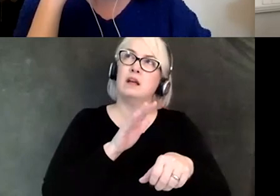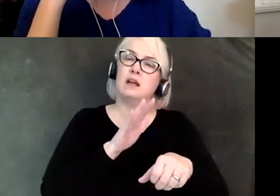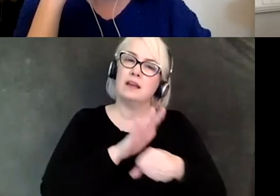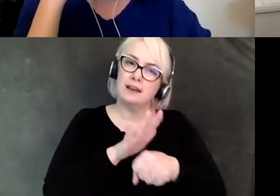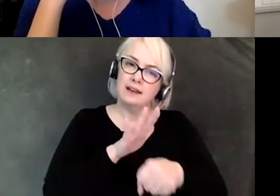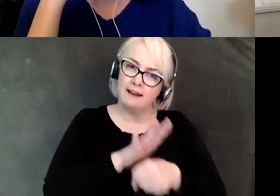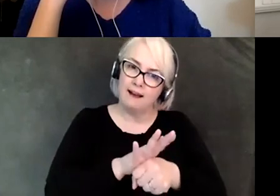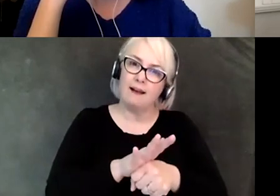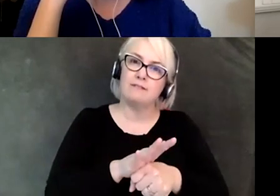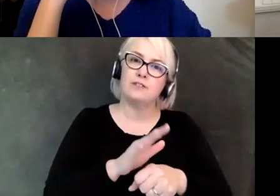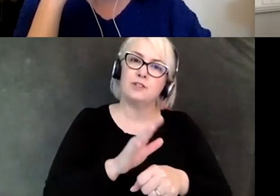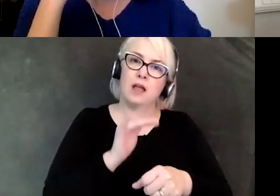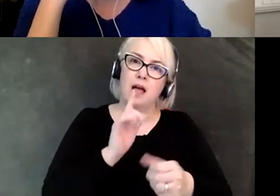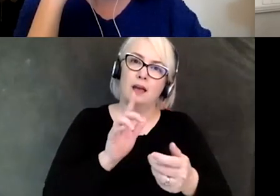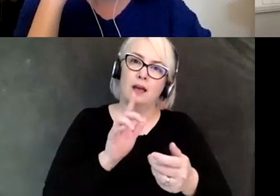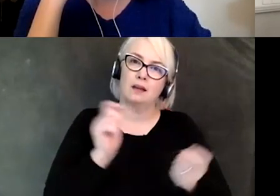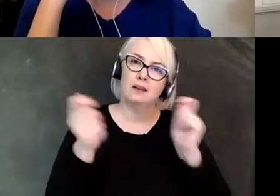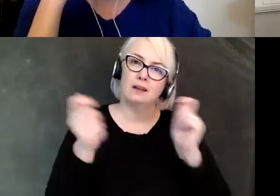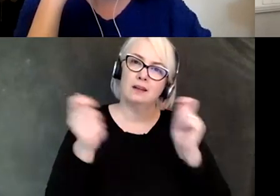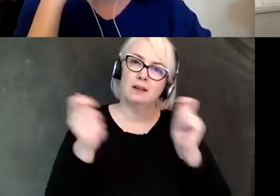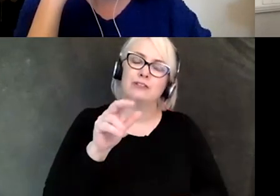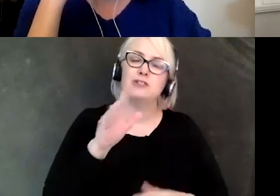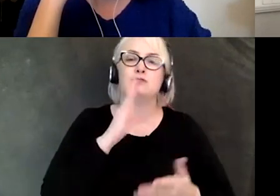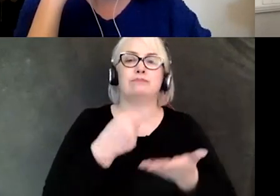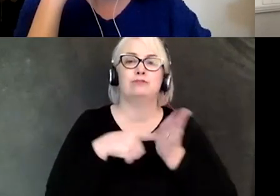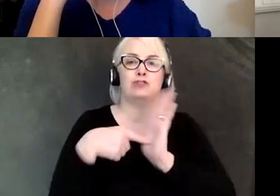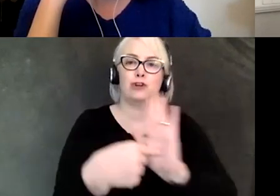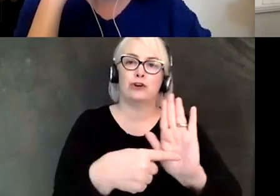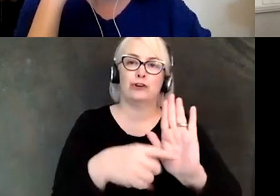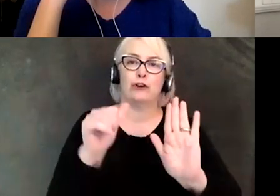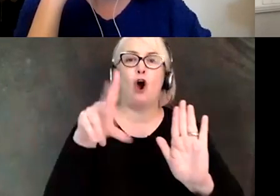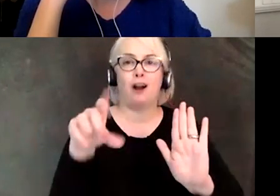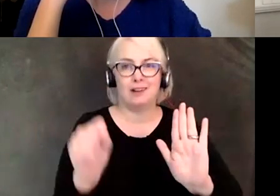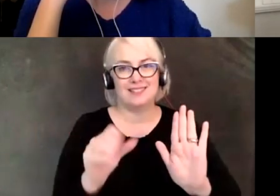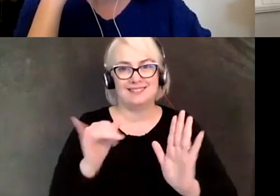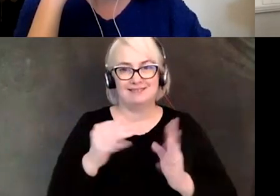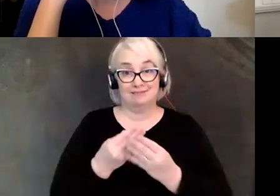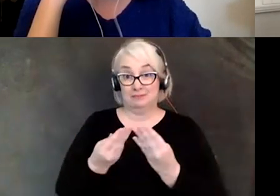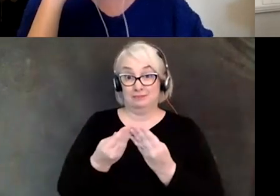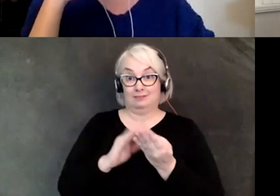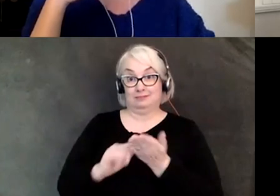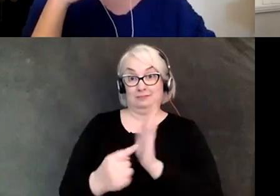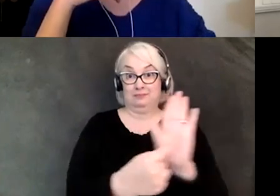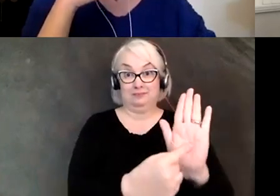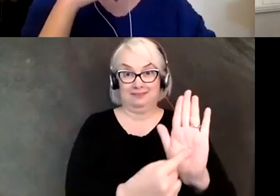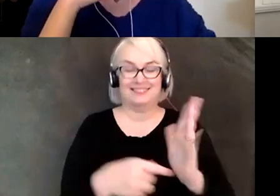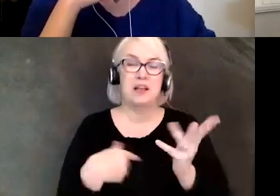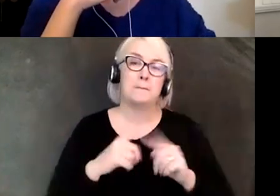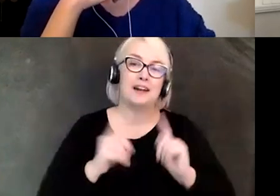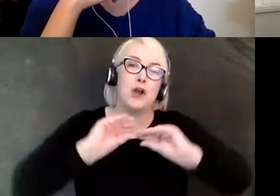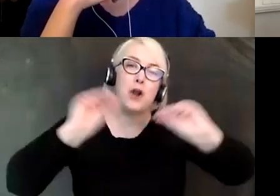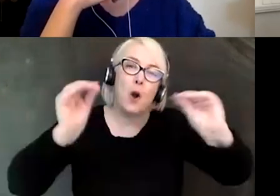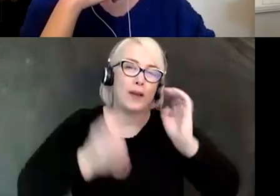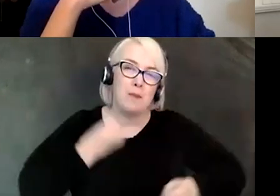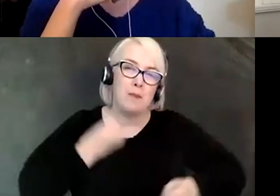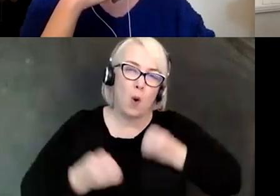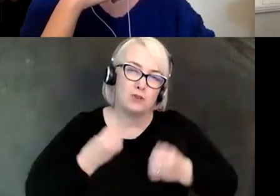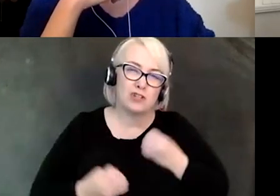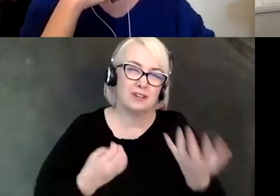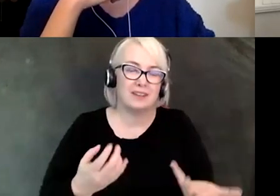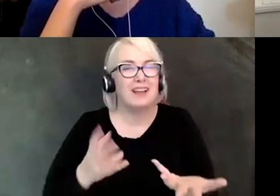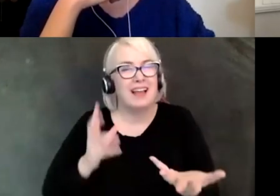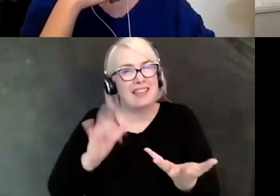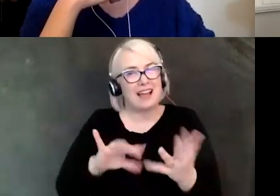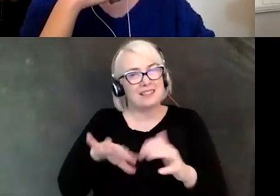first question that you were talking about for the first three episodes. Like, I think we talked a lot about, about how that would build an audience cache of identifying